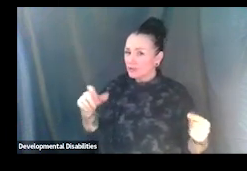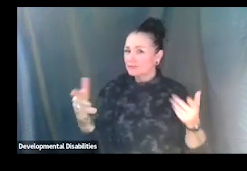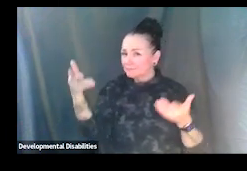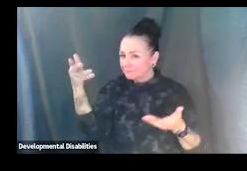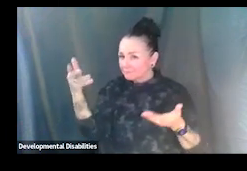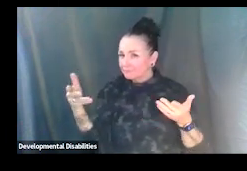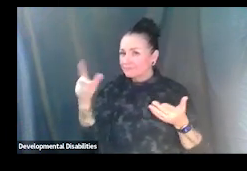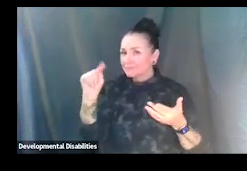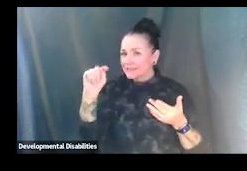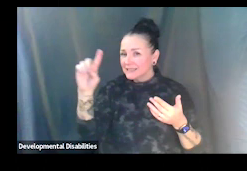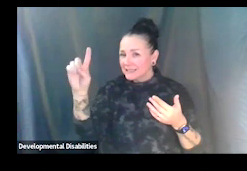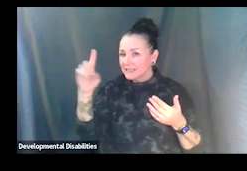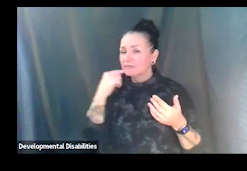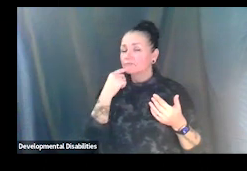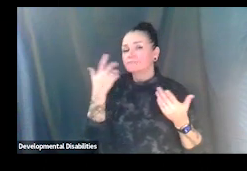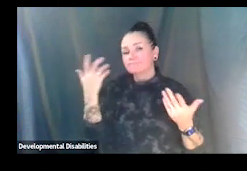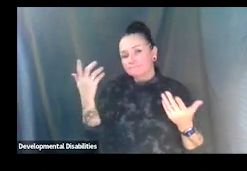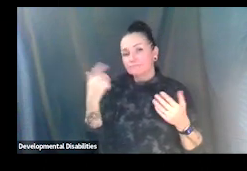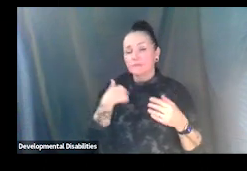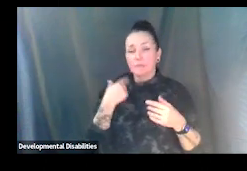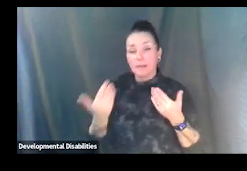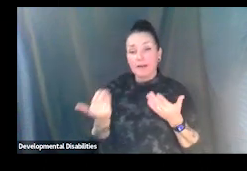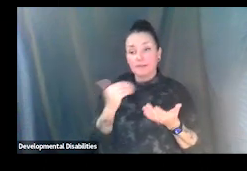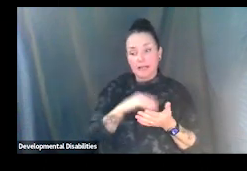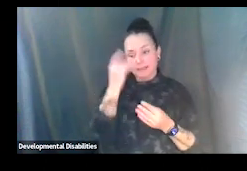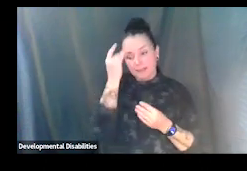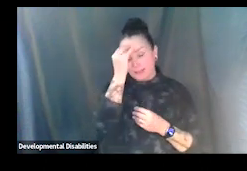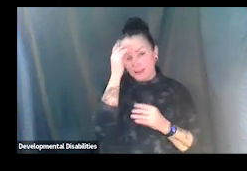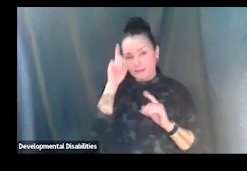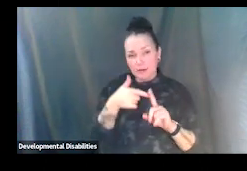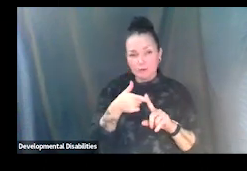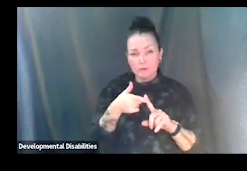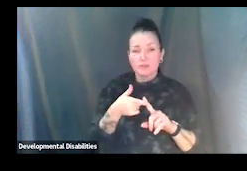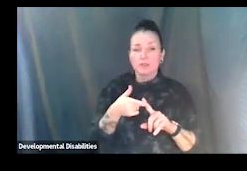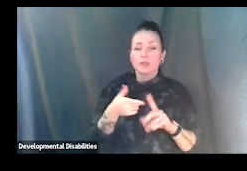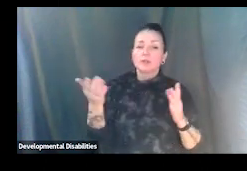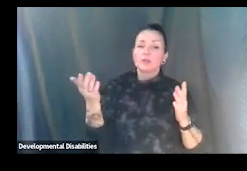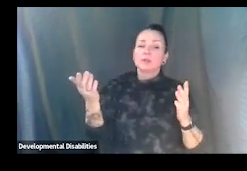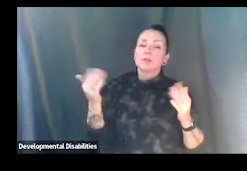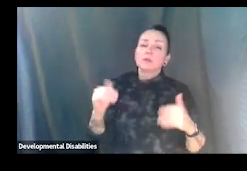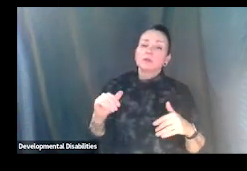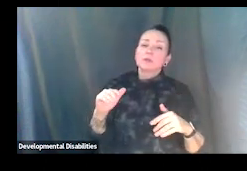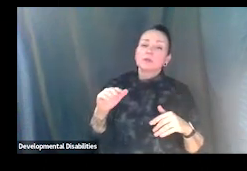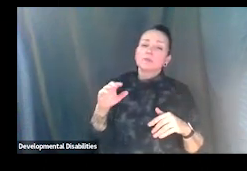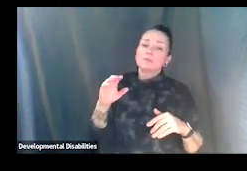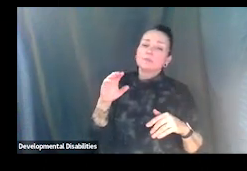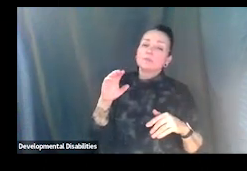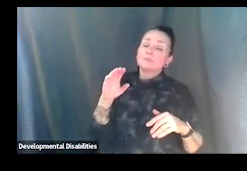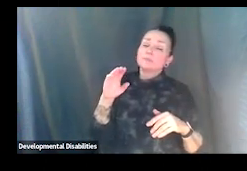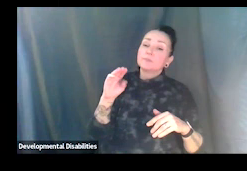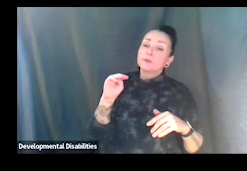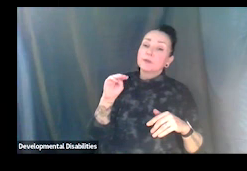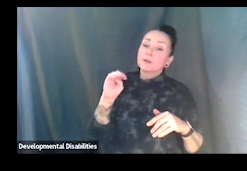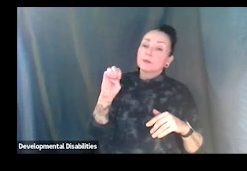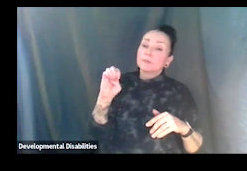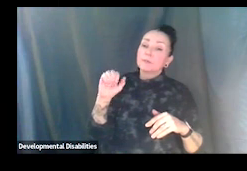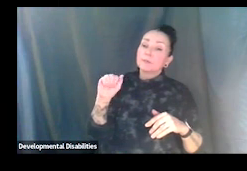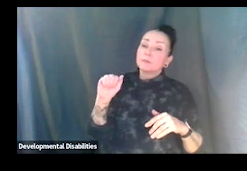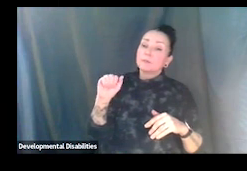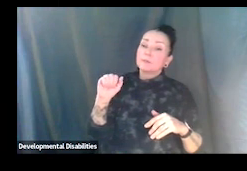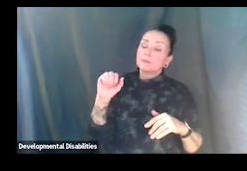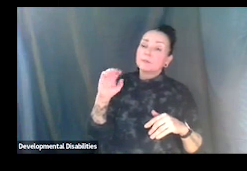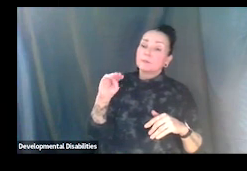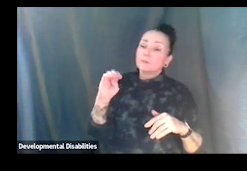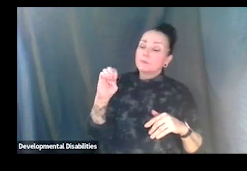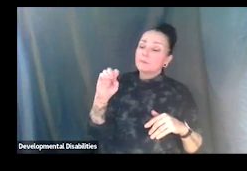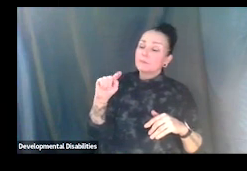with antipsychotic use, I think often secondary to weight gain, but not always. And this can include sort of increased